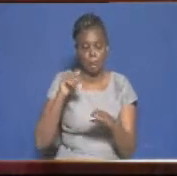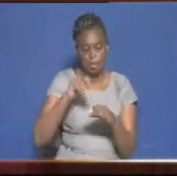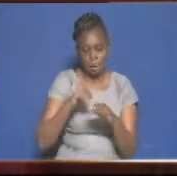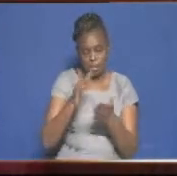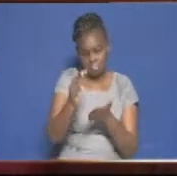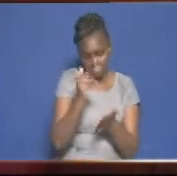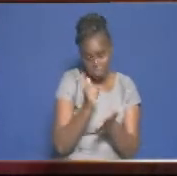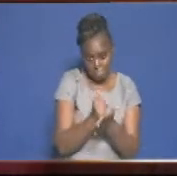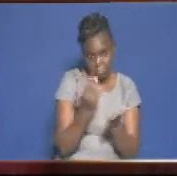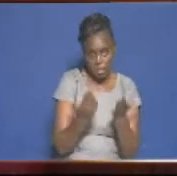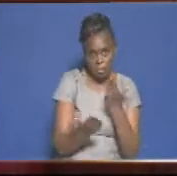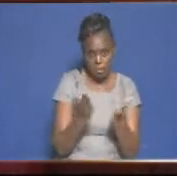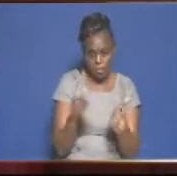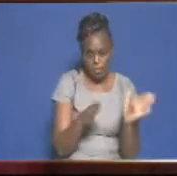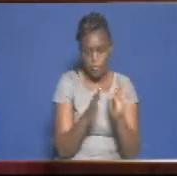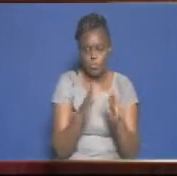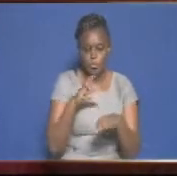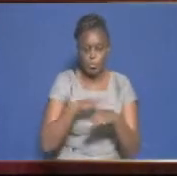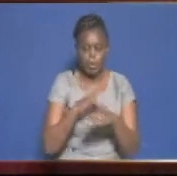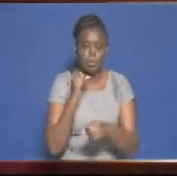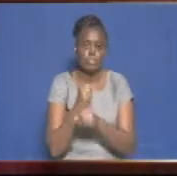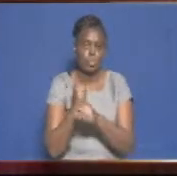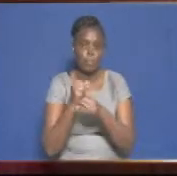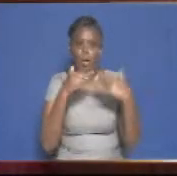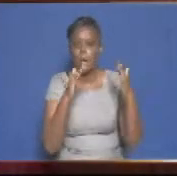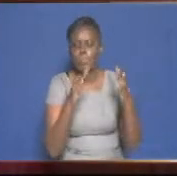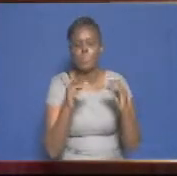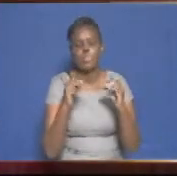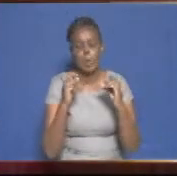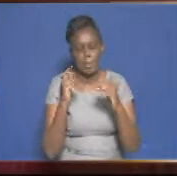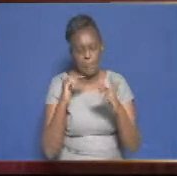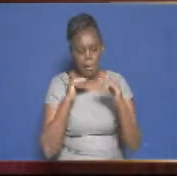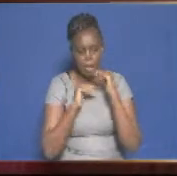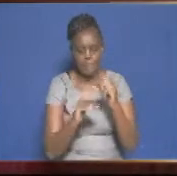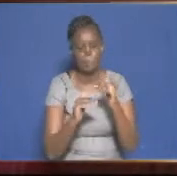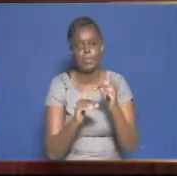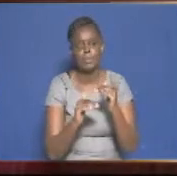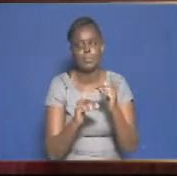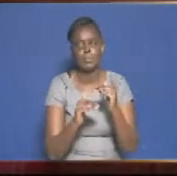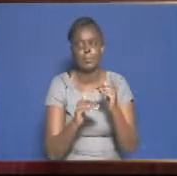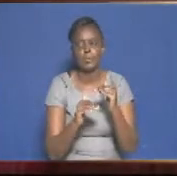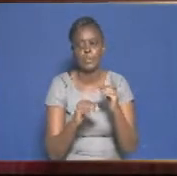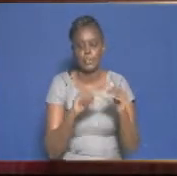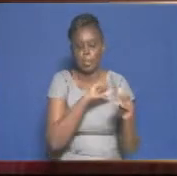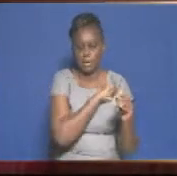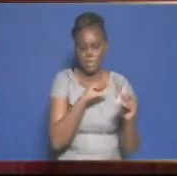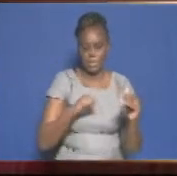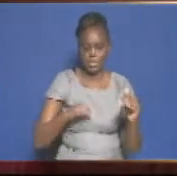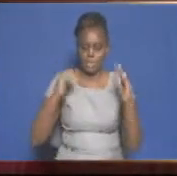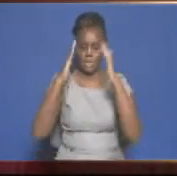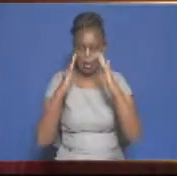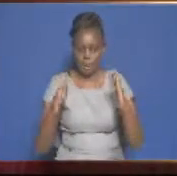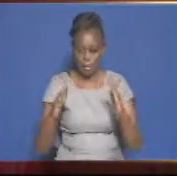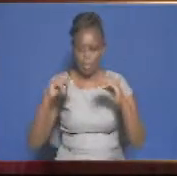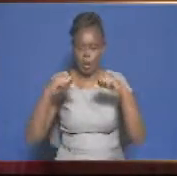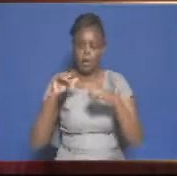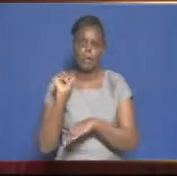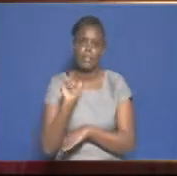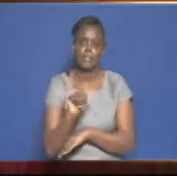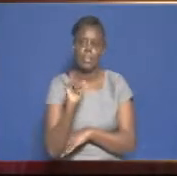nominated, your chances of getting a job out there becomes limited. The Senate, Mr. Speaker, resolved that